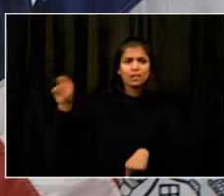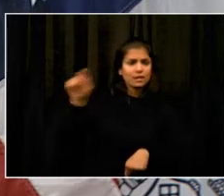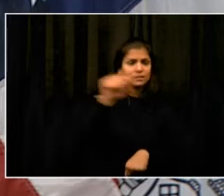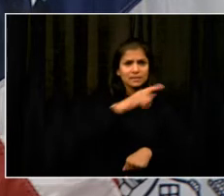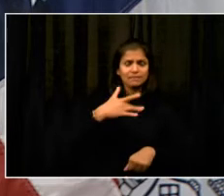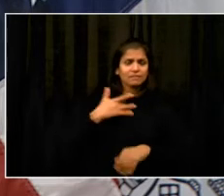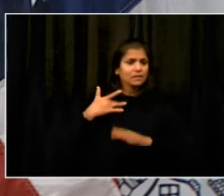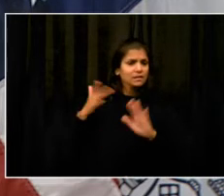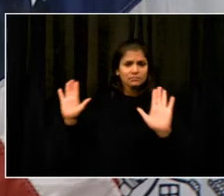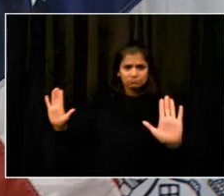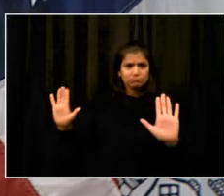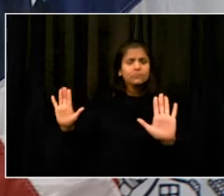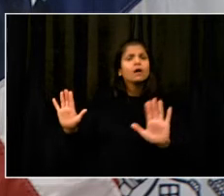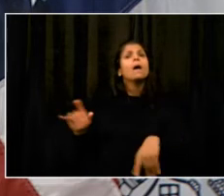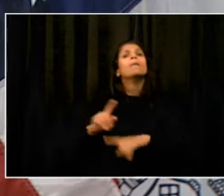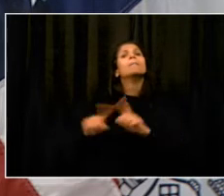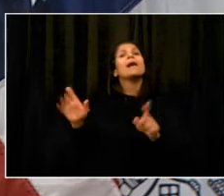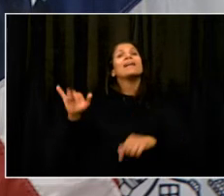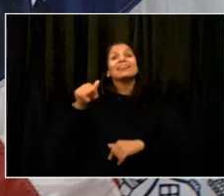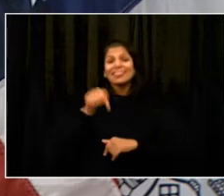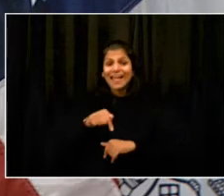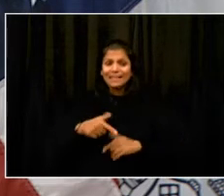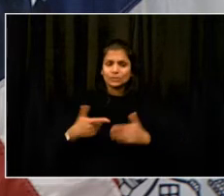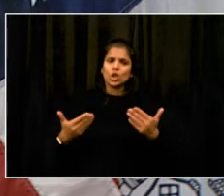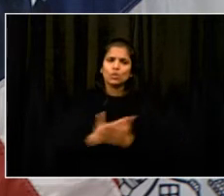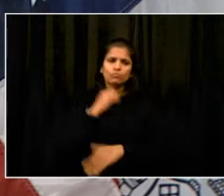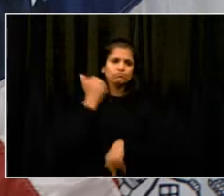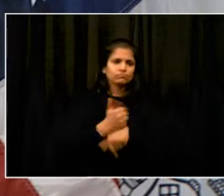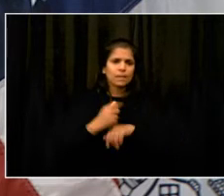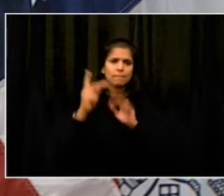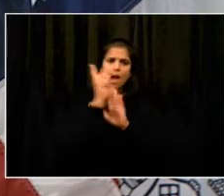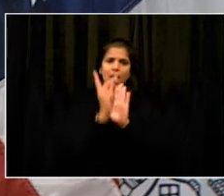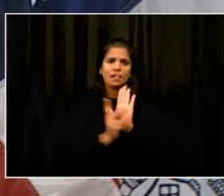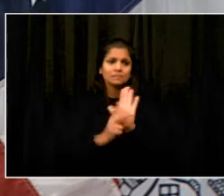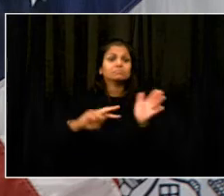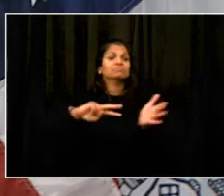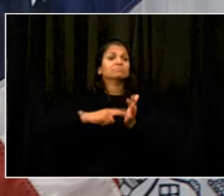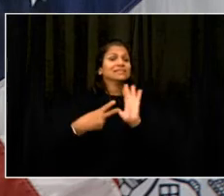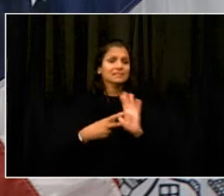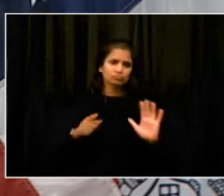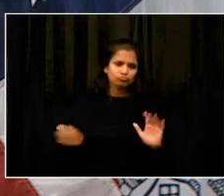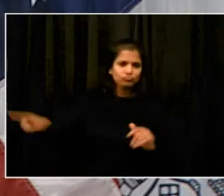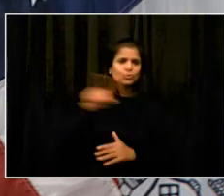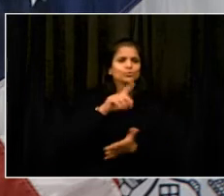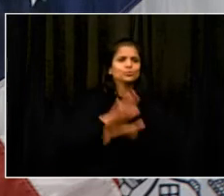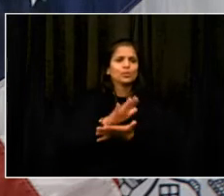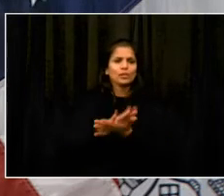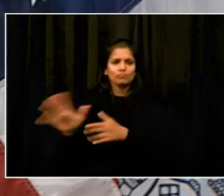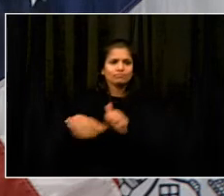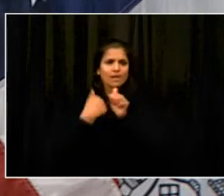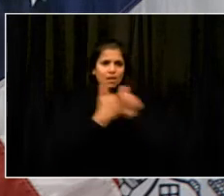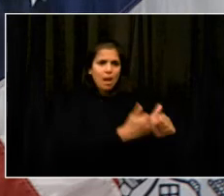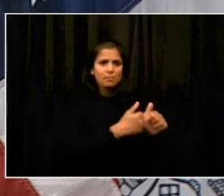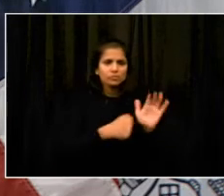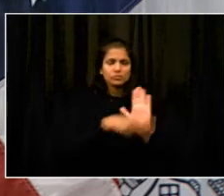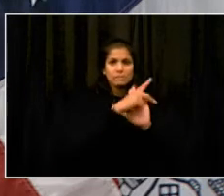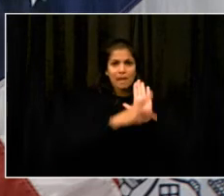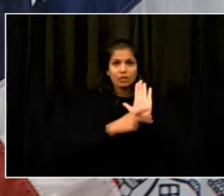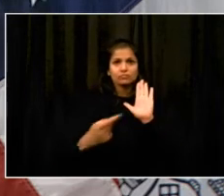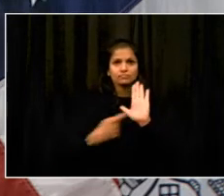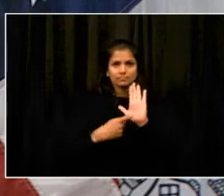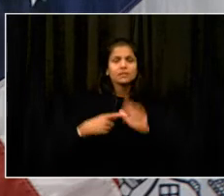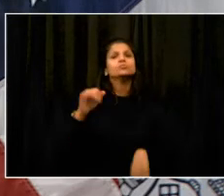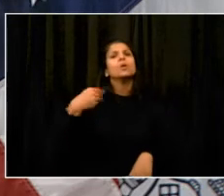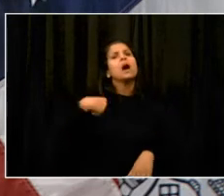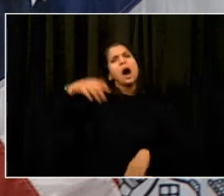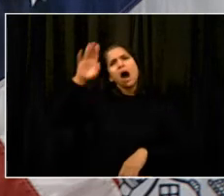said, but we are going to make sure that everyone's working from the same playbook here, Andrew. This is the decision of where we're